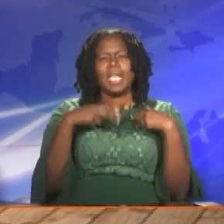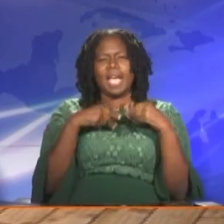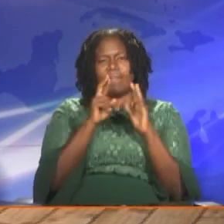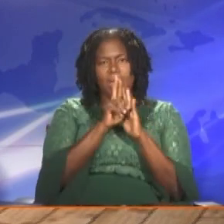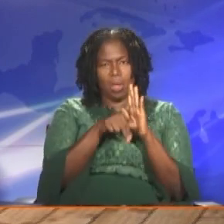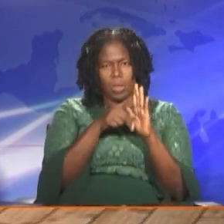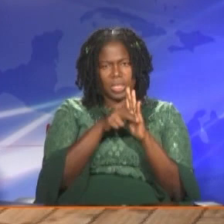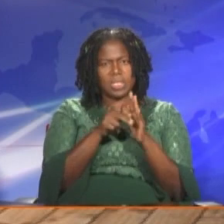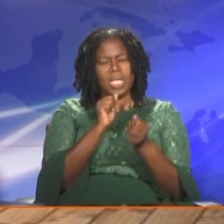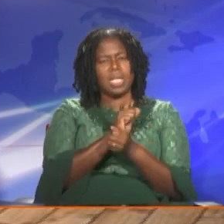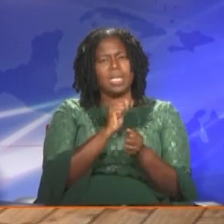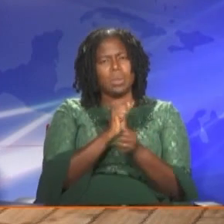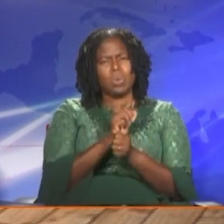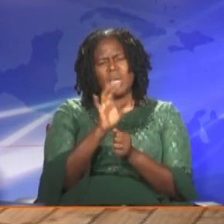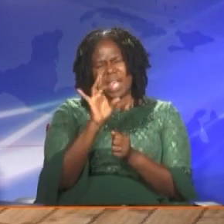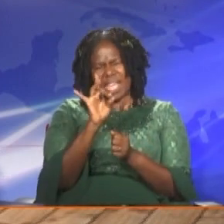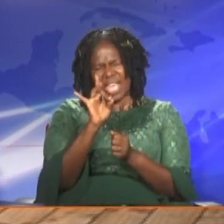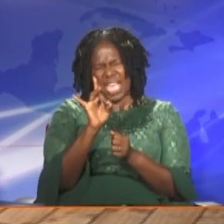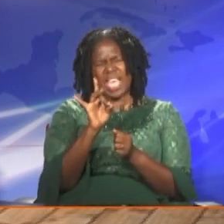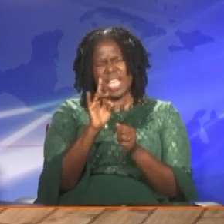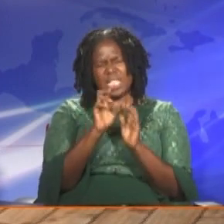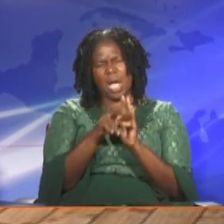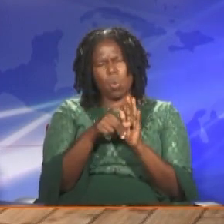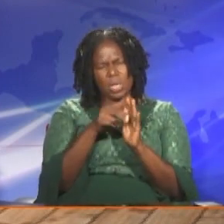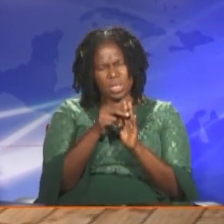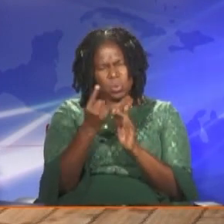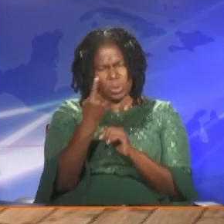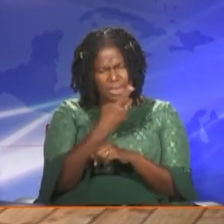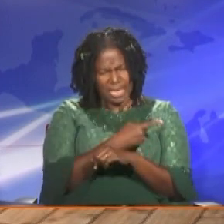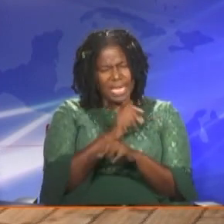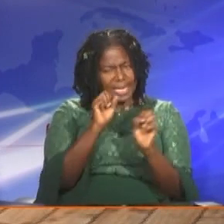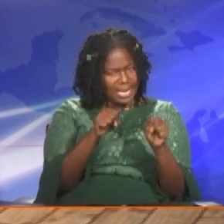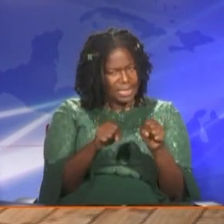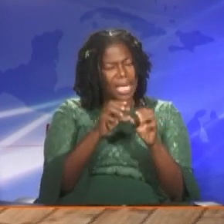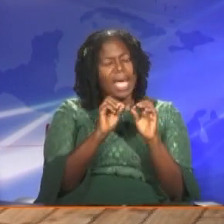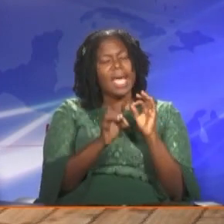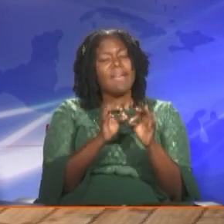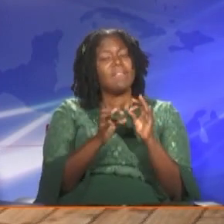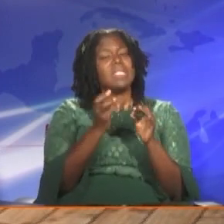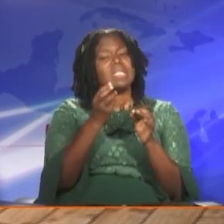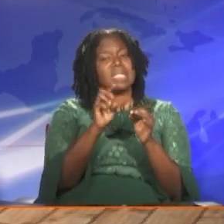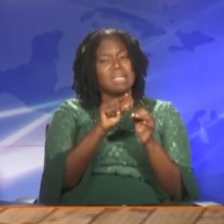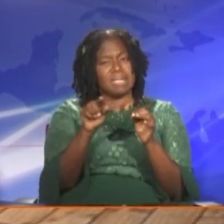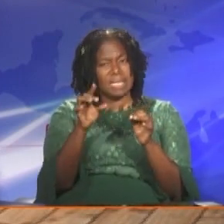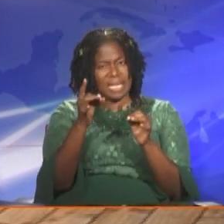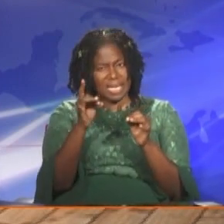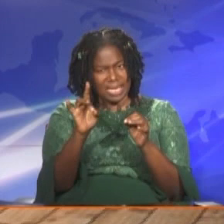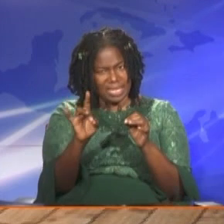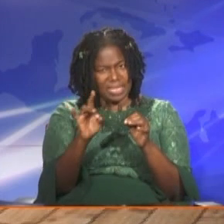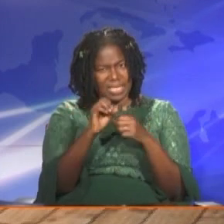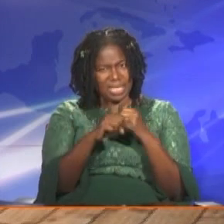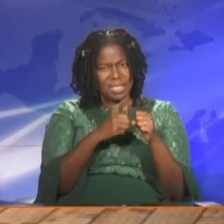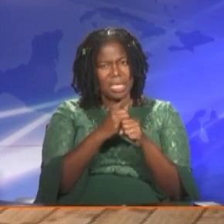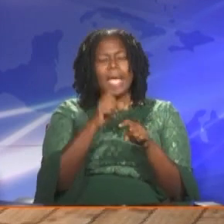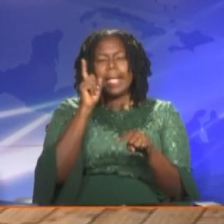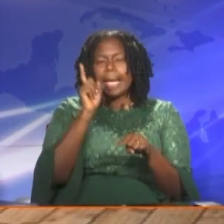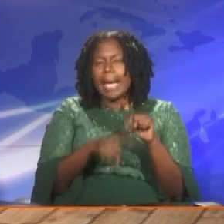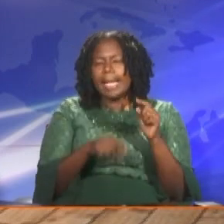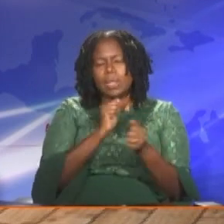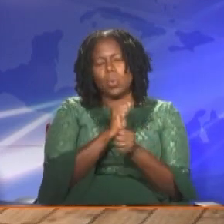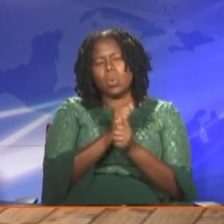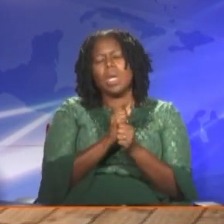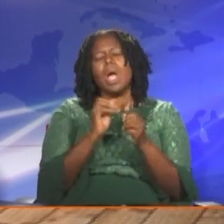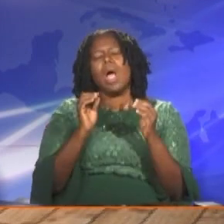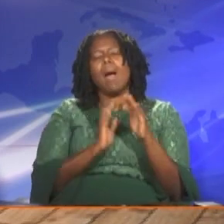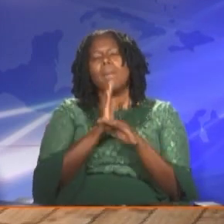day once they're legally 16 to 18 years. They cannot work for more than 44 hours per week. If